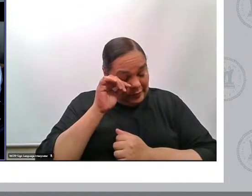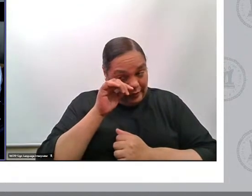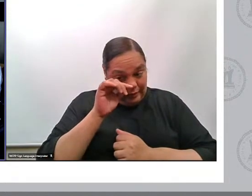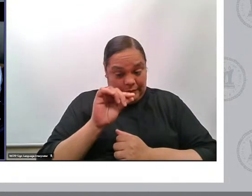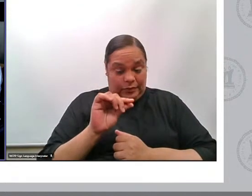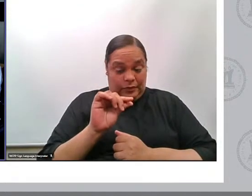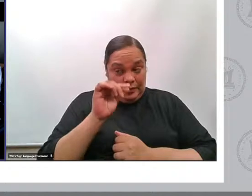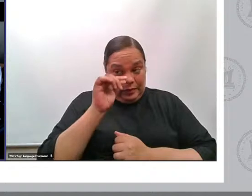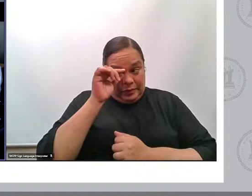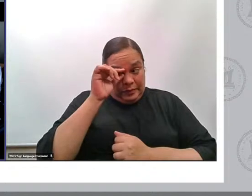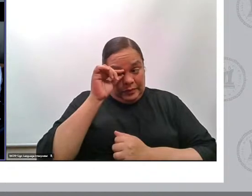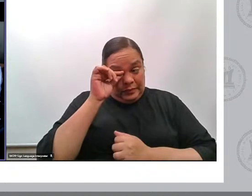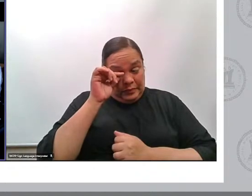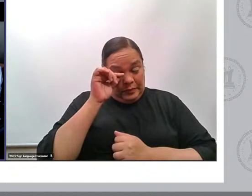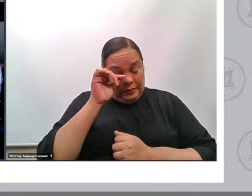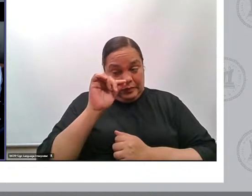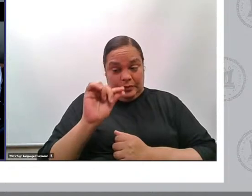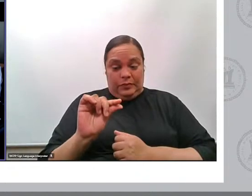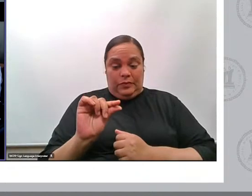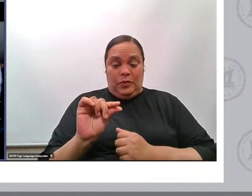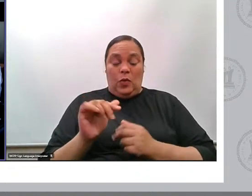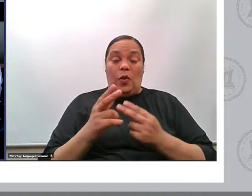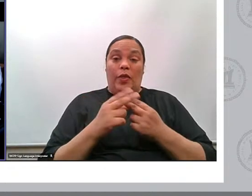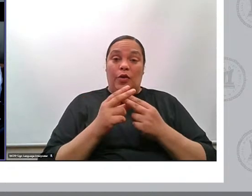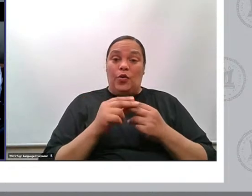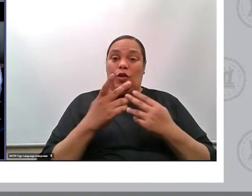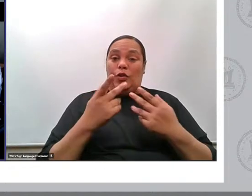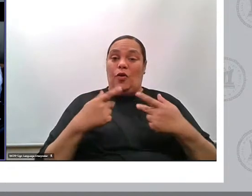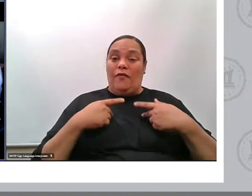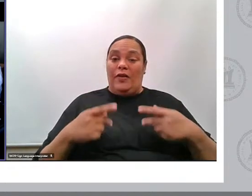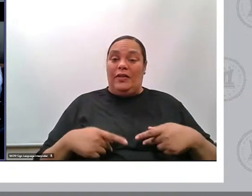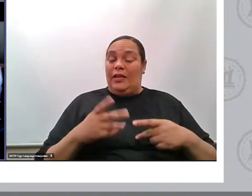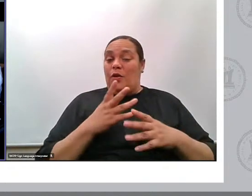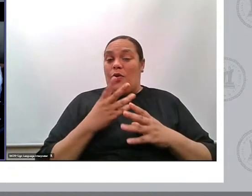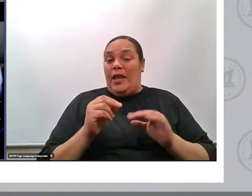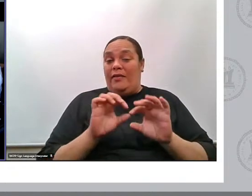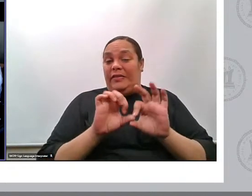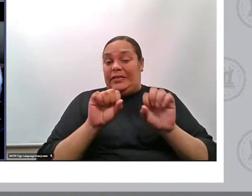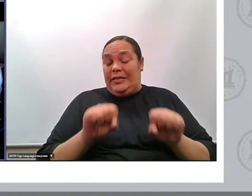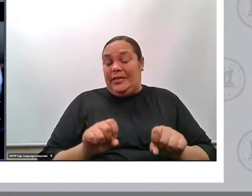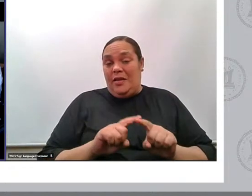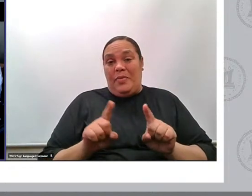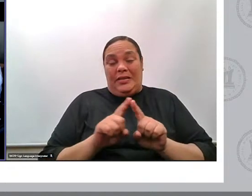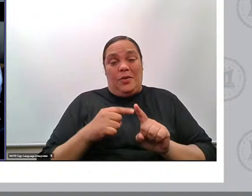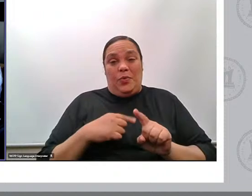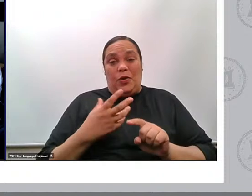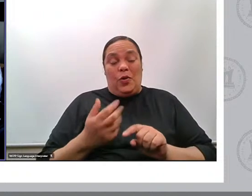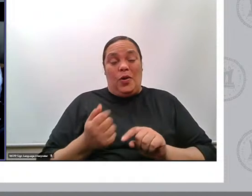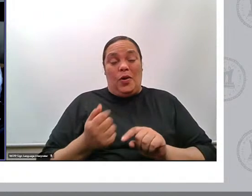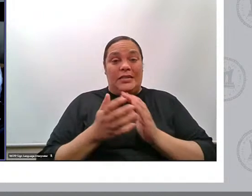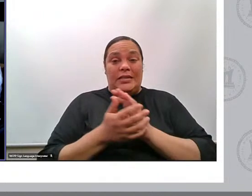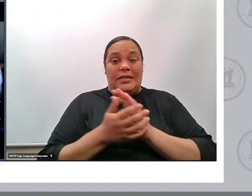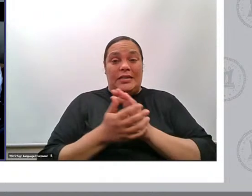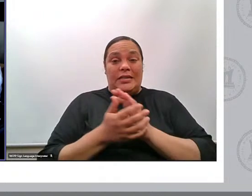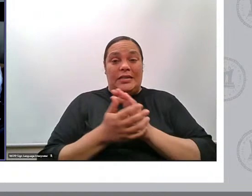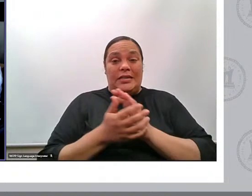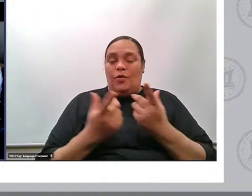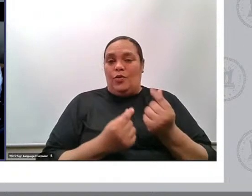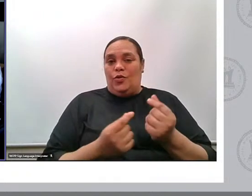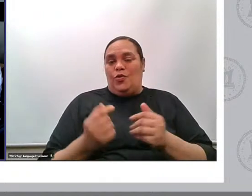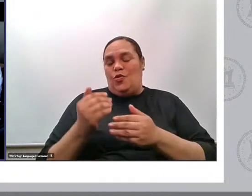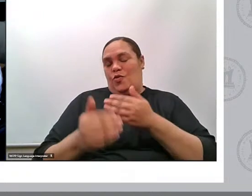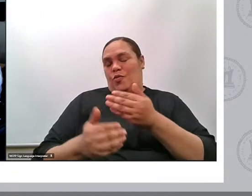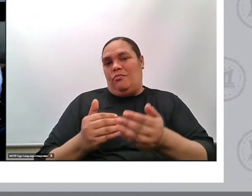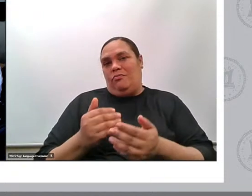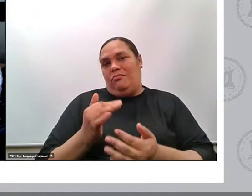policy who's driving this process does not have links to those kind of systems, and neither do we have the skill set in terms of conducting